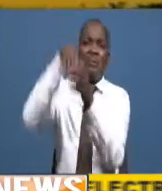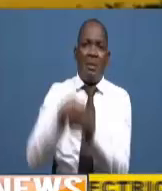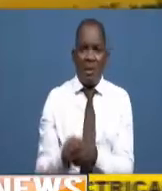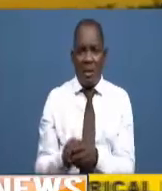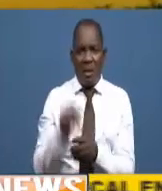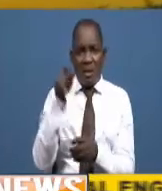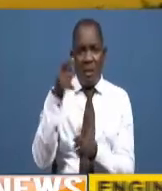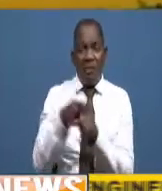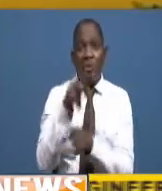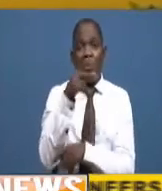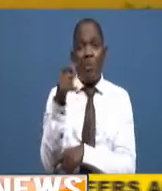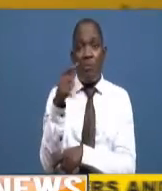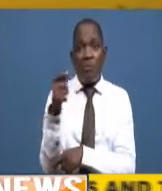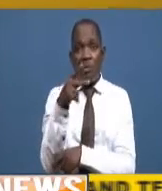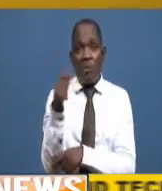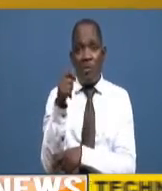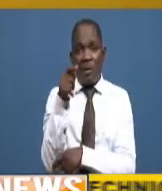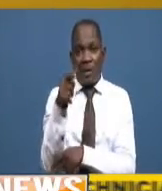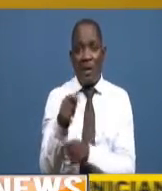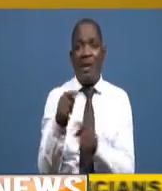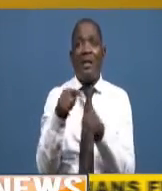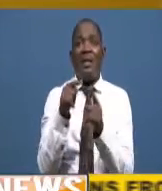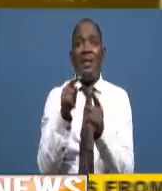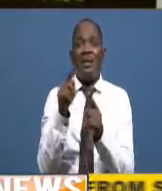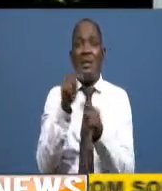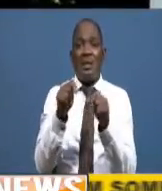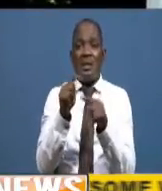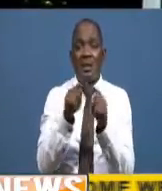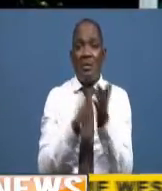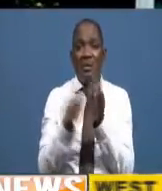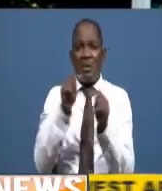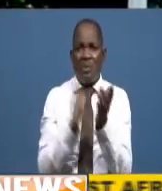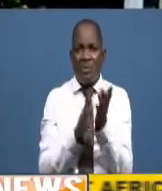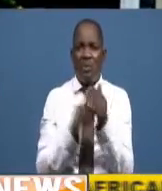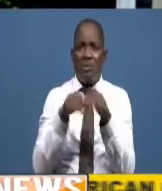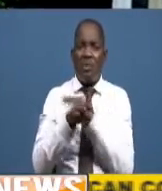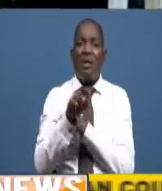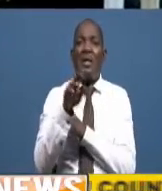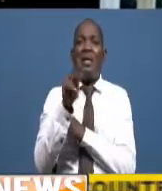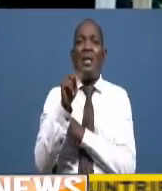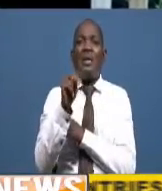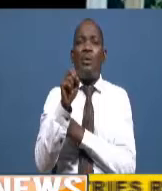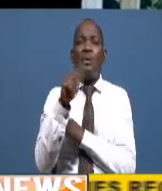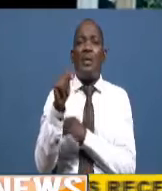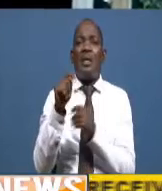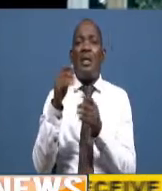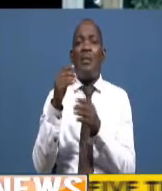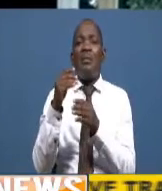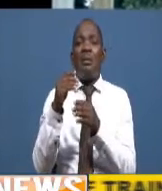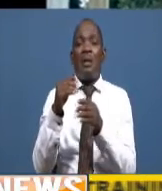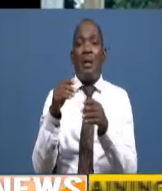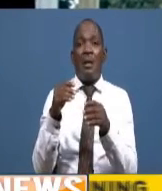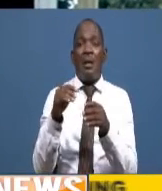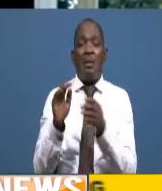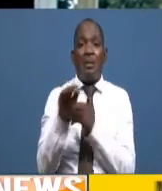From Kofurudia, home of Kofurudia Secondary Technical School, to KNUST basketball team, the story